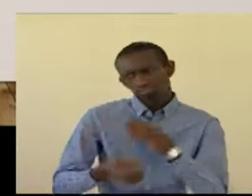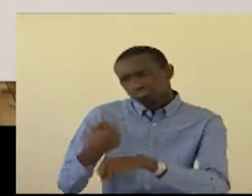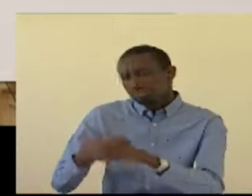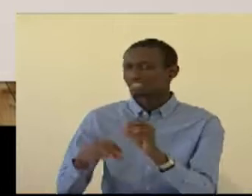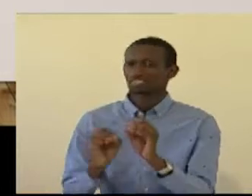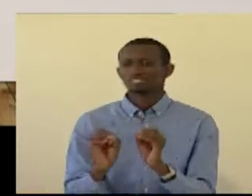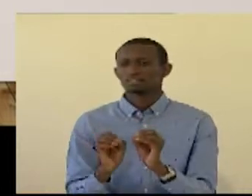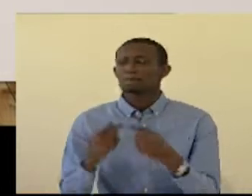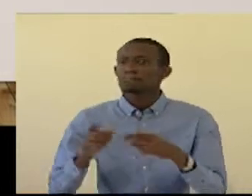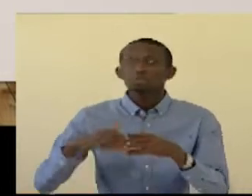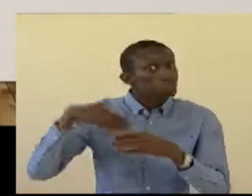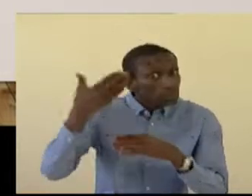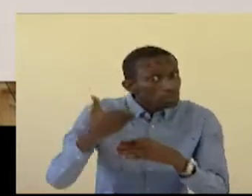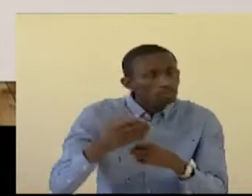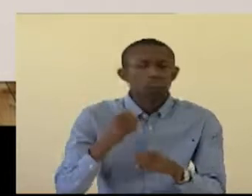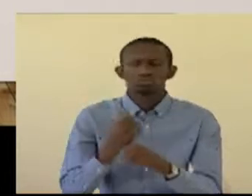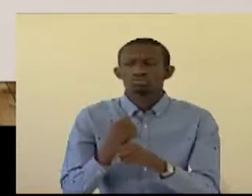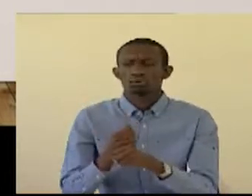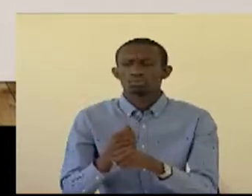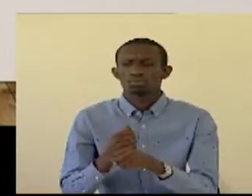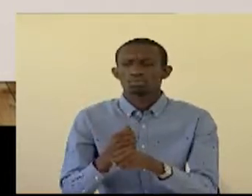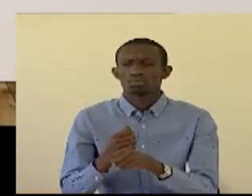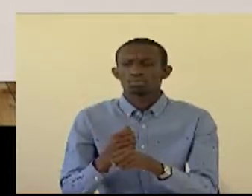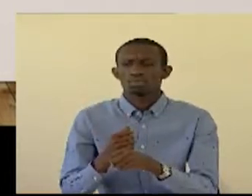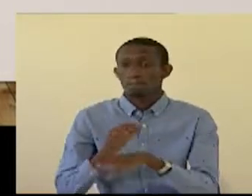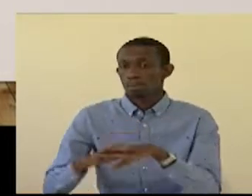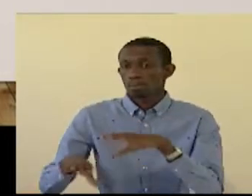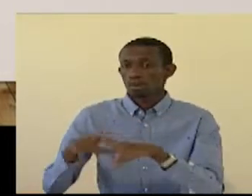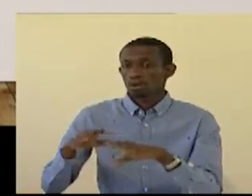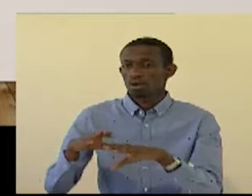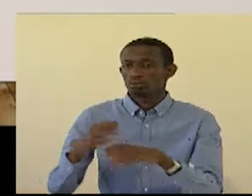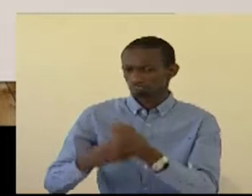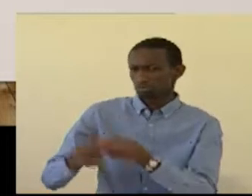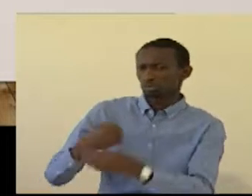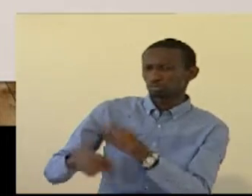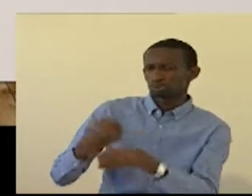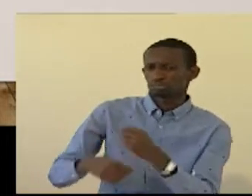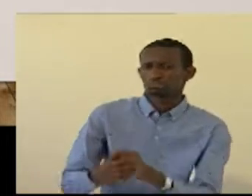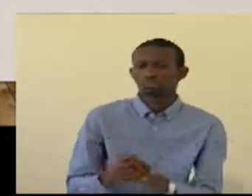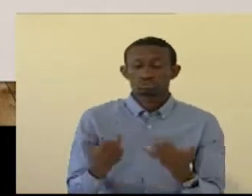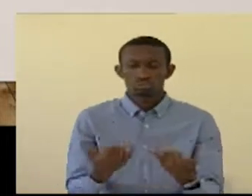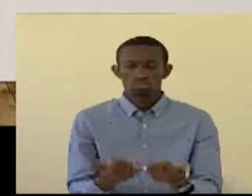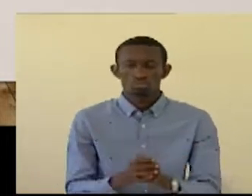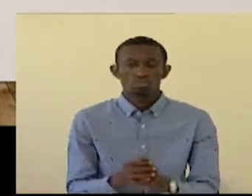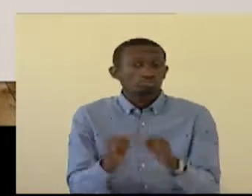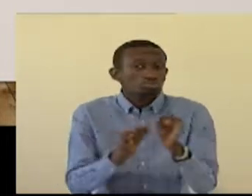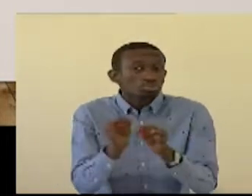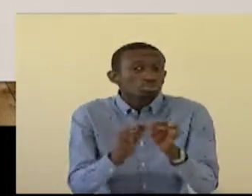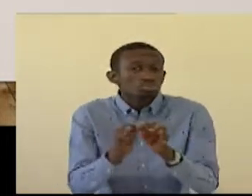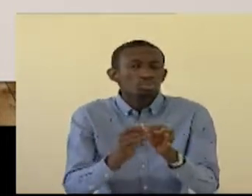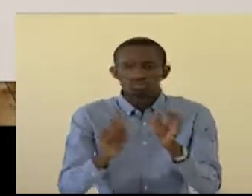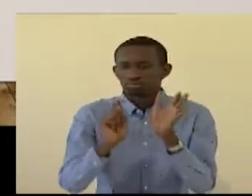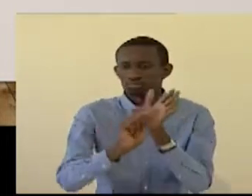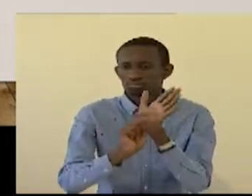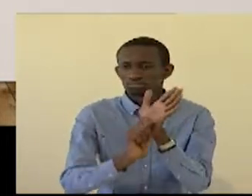But the next session will be focusing only on the practicals. So what we are explaining, the theory we